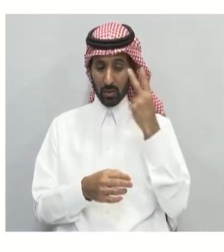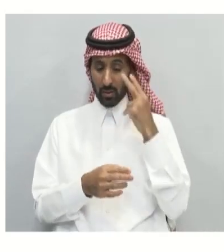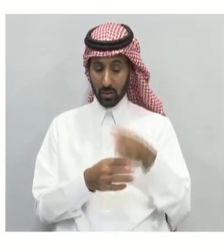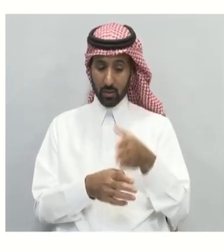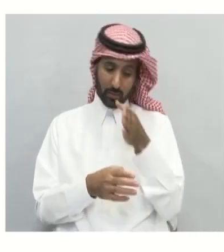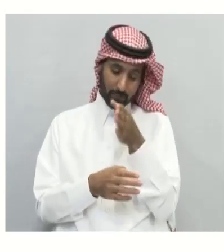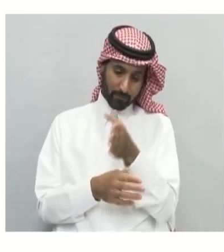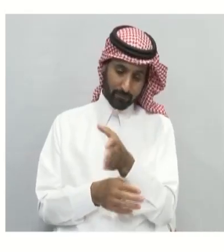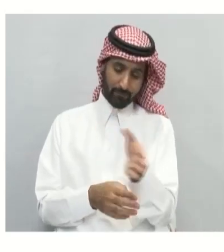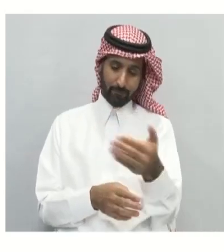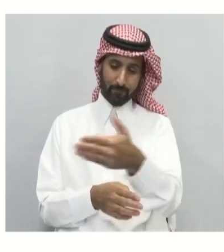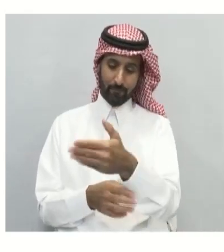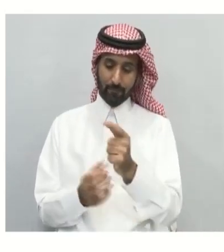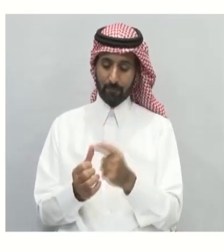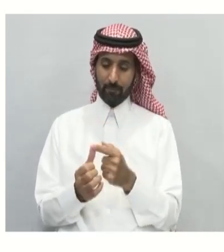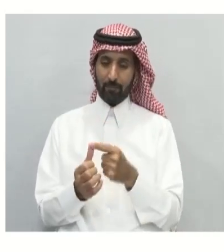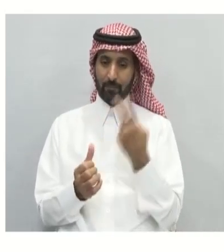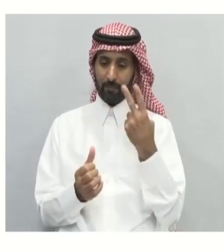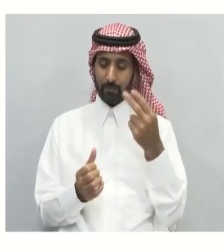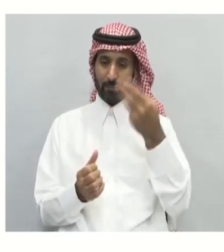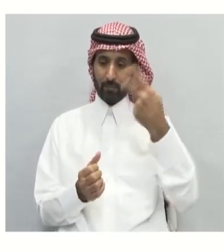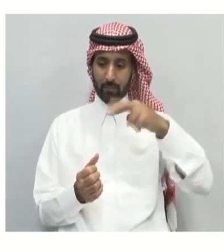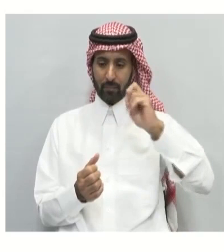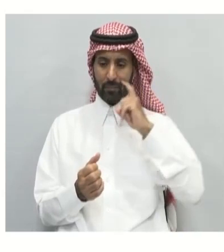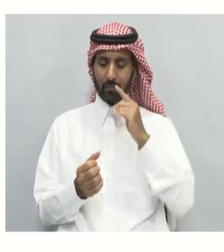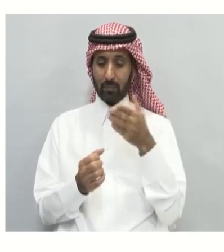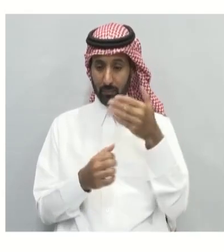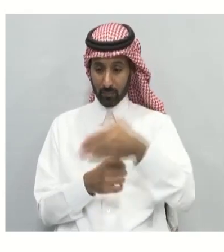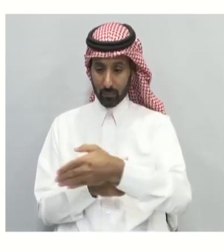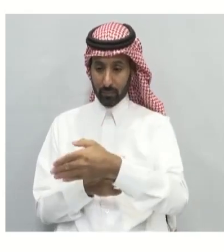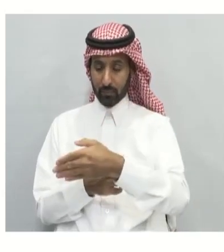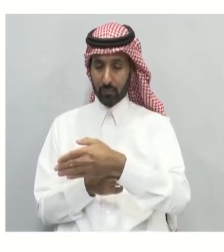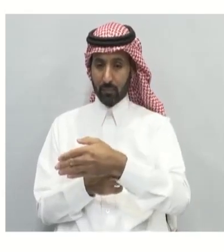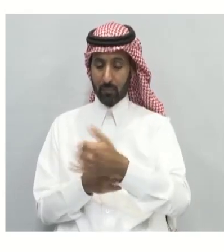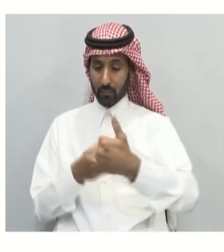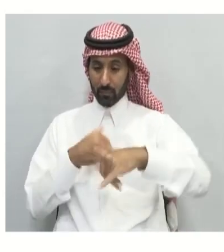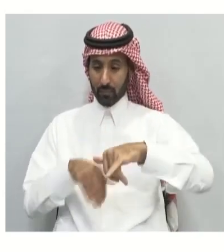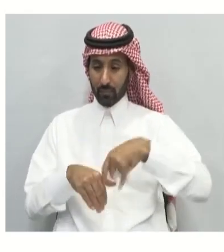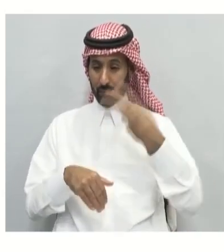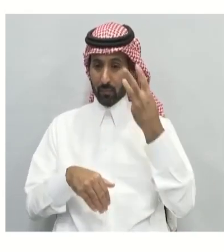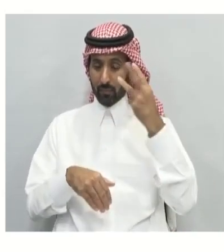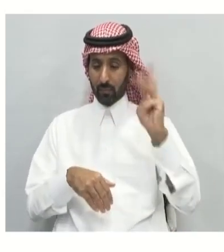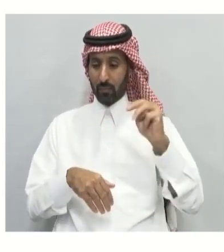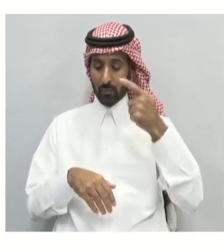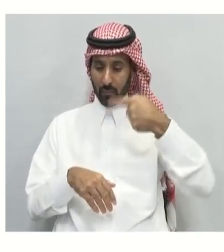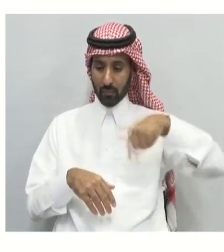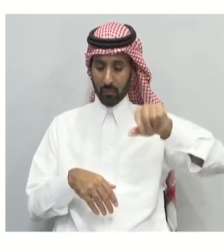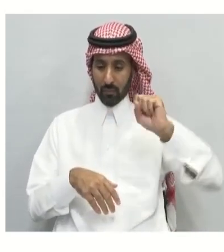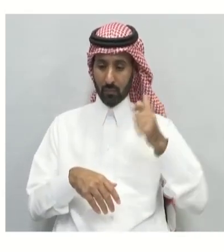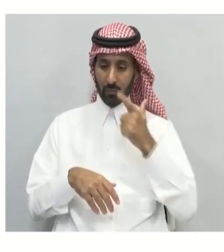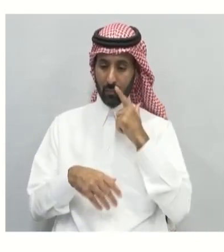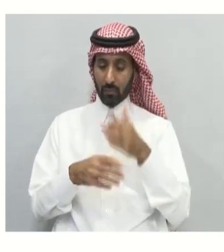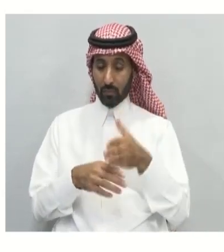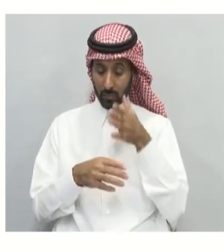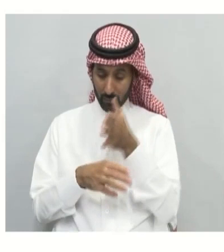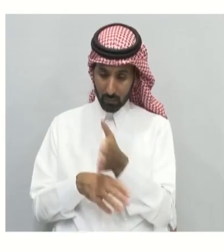onto Hinsdown Street. Continue on Hinsdown Street for 3.1 miles toward